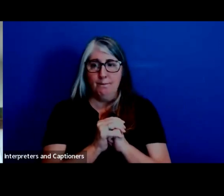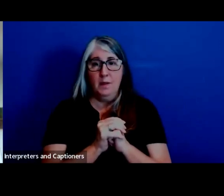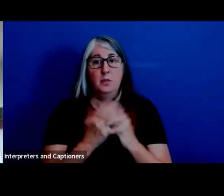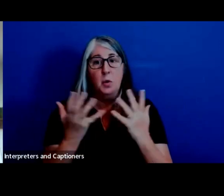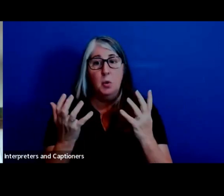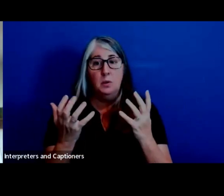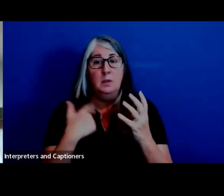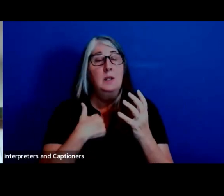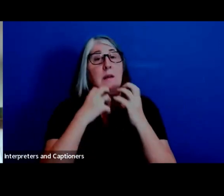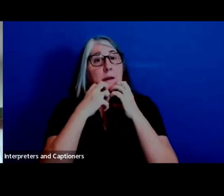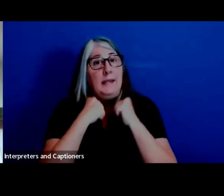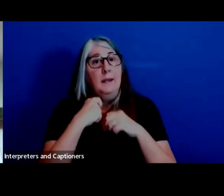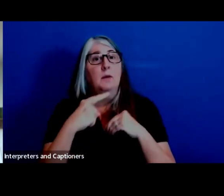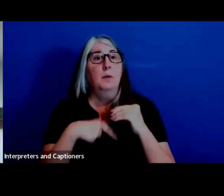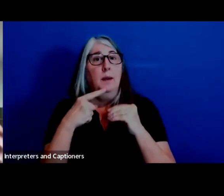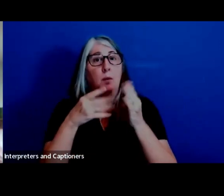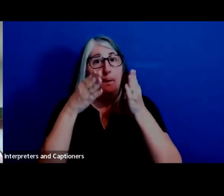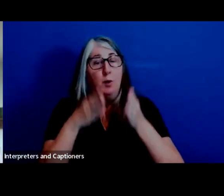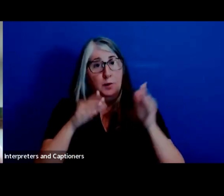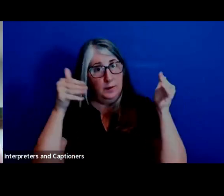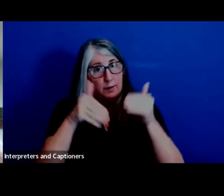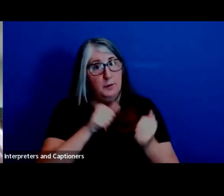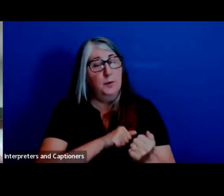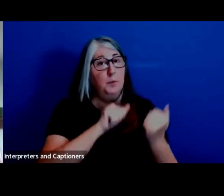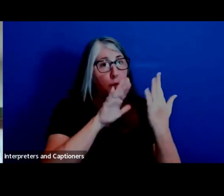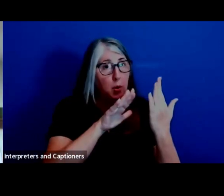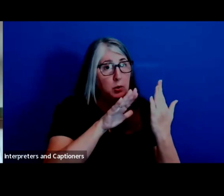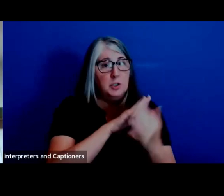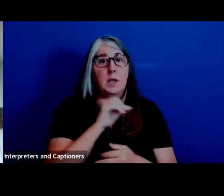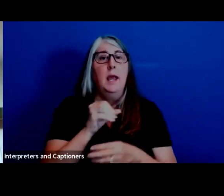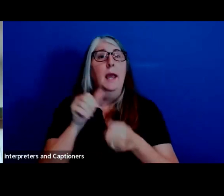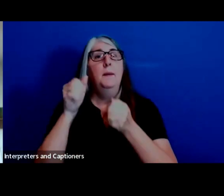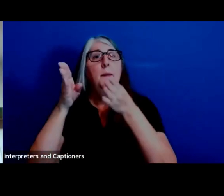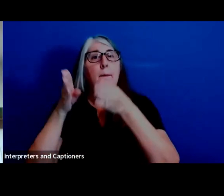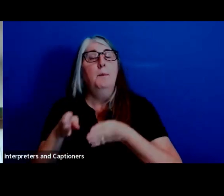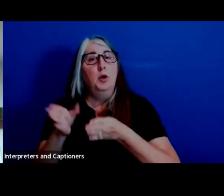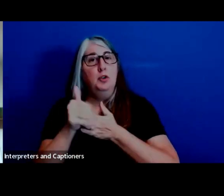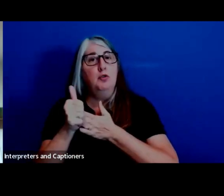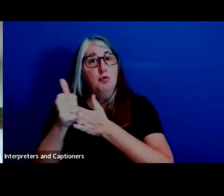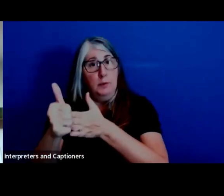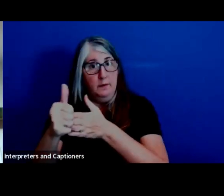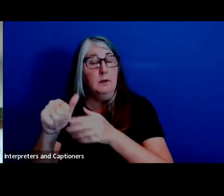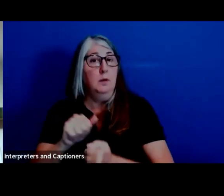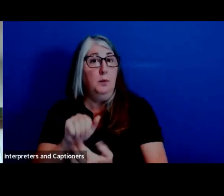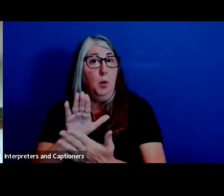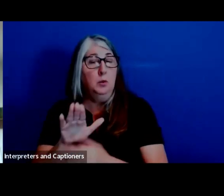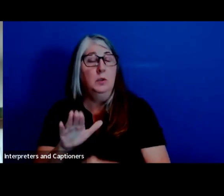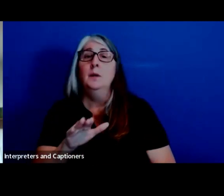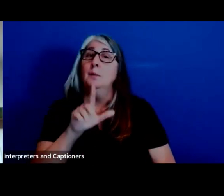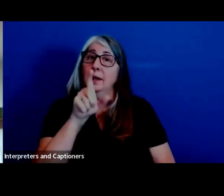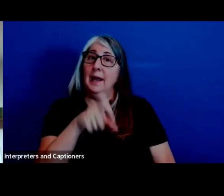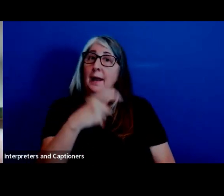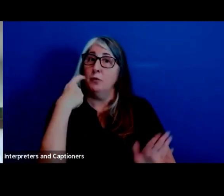care greatly about person-centered approaches and especially person-driven approaches, I have to acknowledge